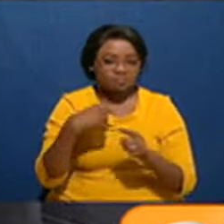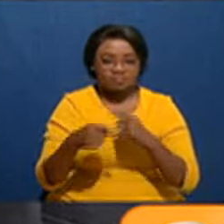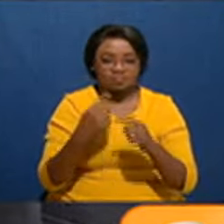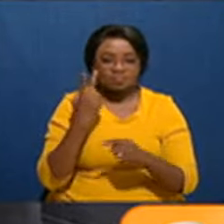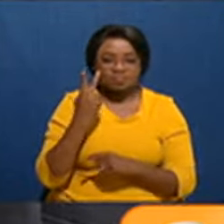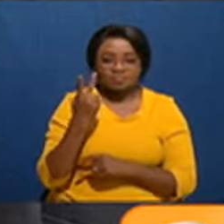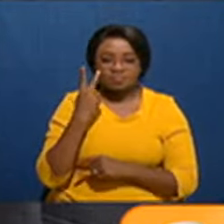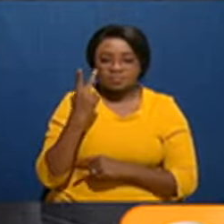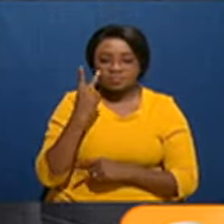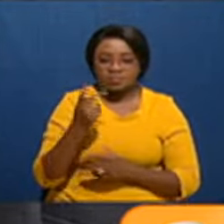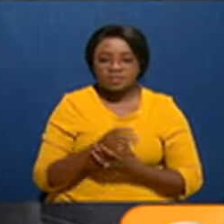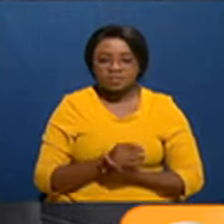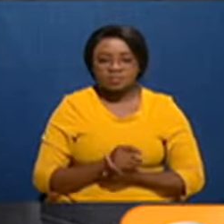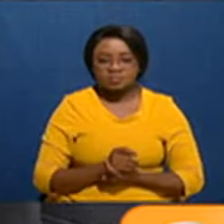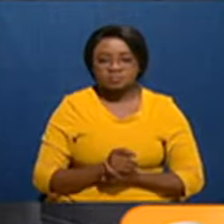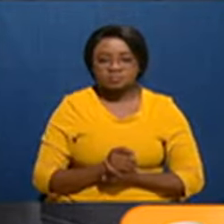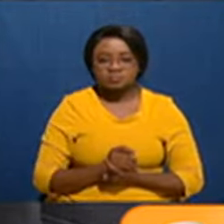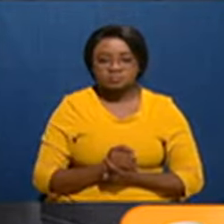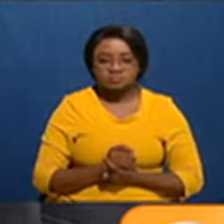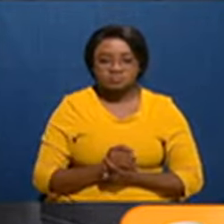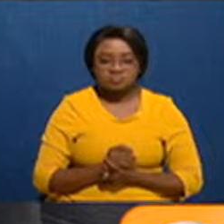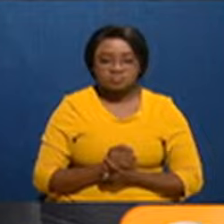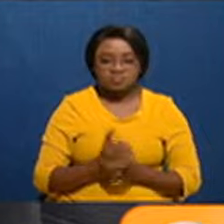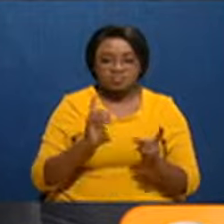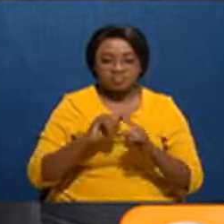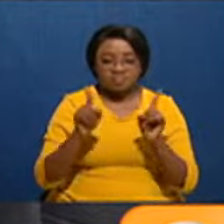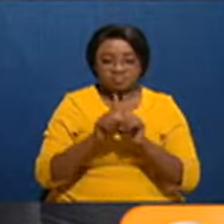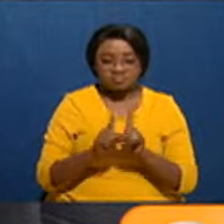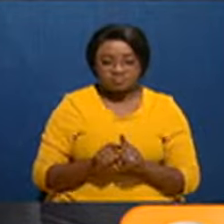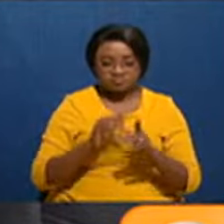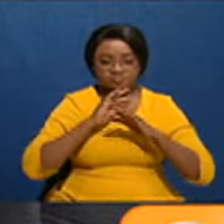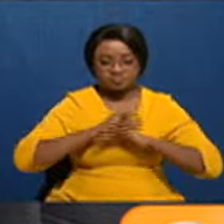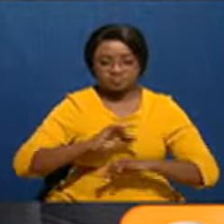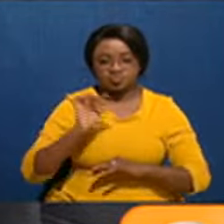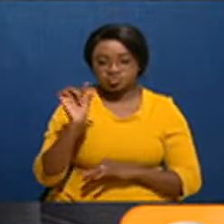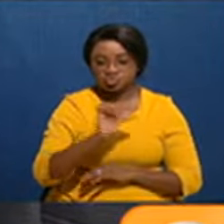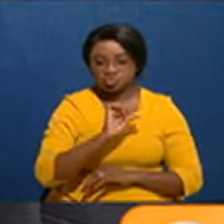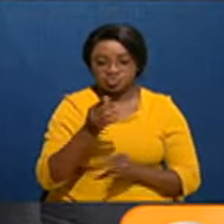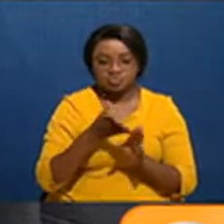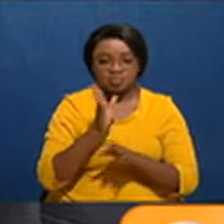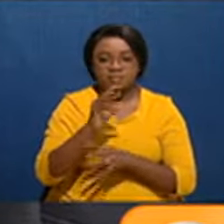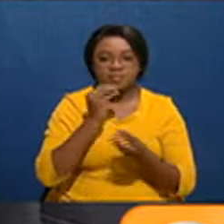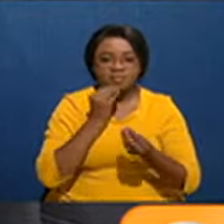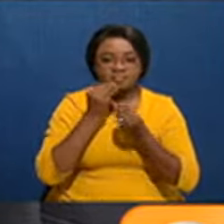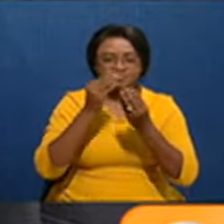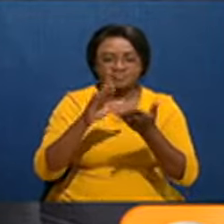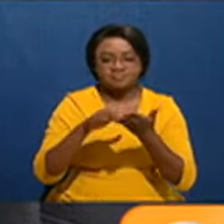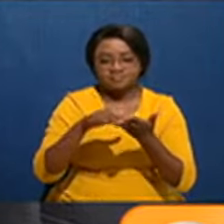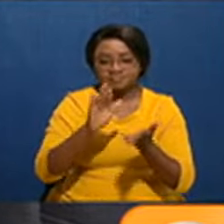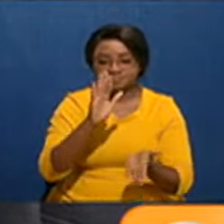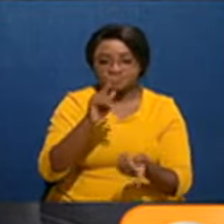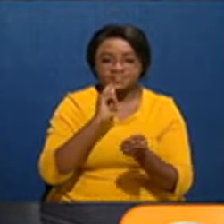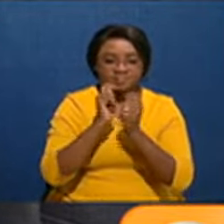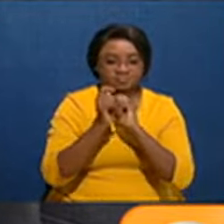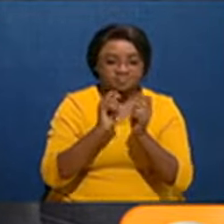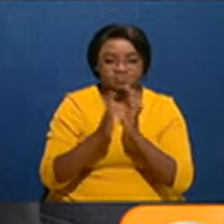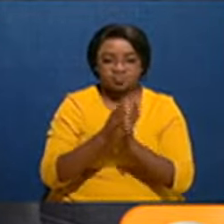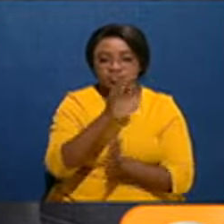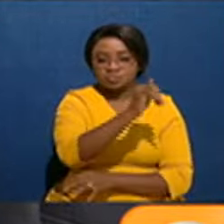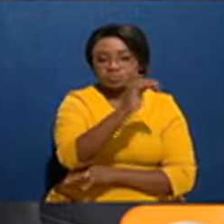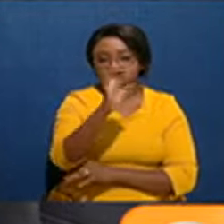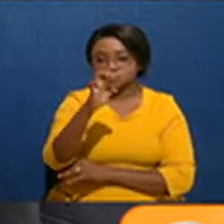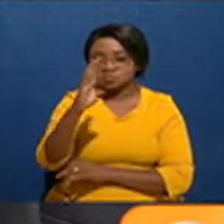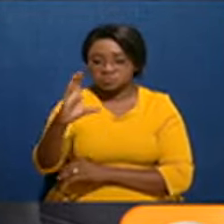very fast. We'll get to those in a little short while. In the meantime, let's take a quick break. Jeff Kinange Live, the debate with the Institution